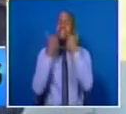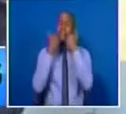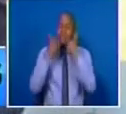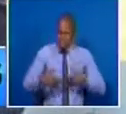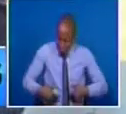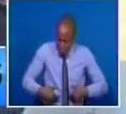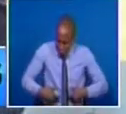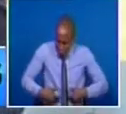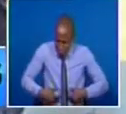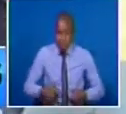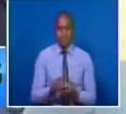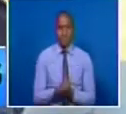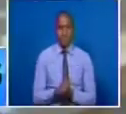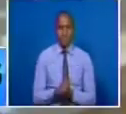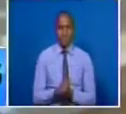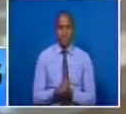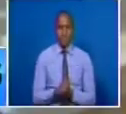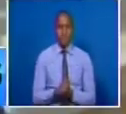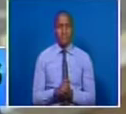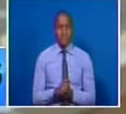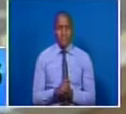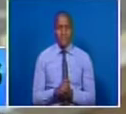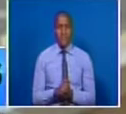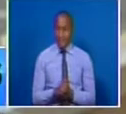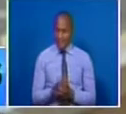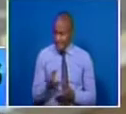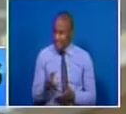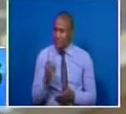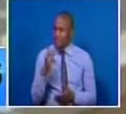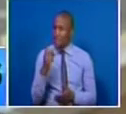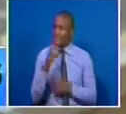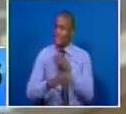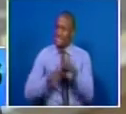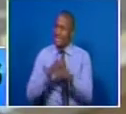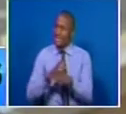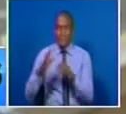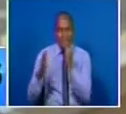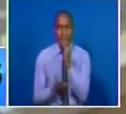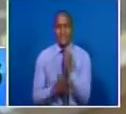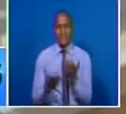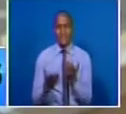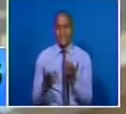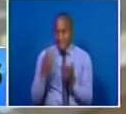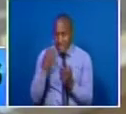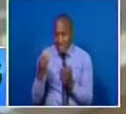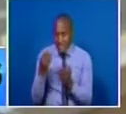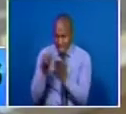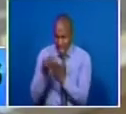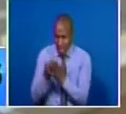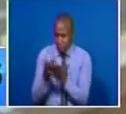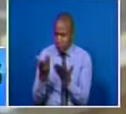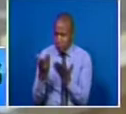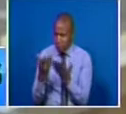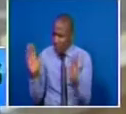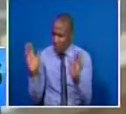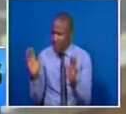sleep hungry every day. This is, I mean, it is, in the 21st century, it is unacceptable, especially when you look at the amount of money that has actually